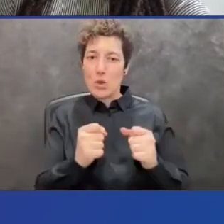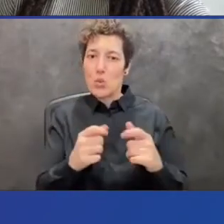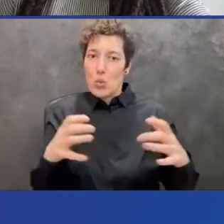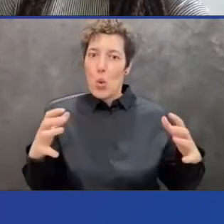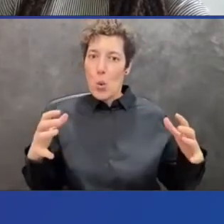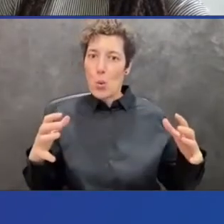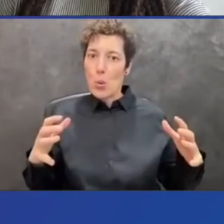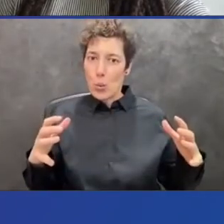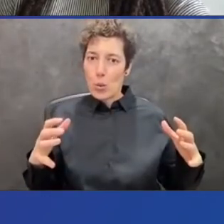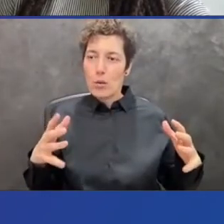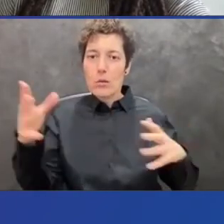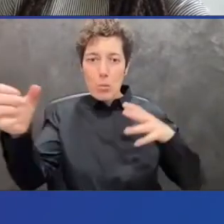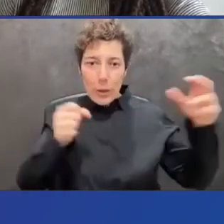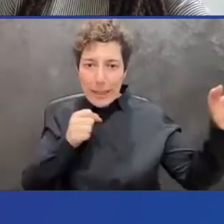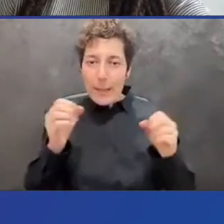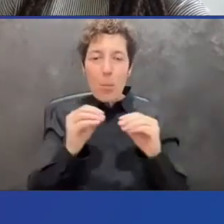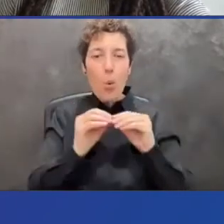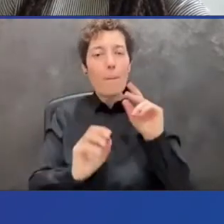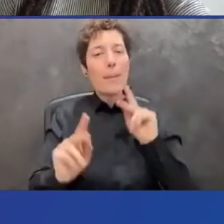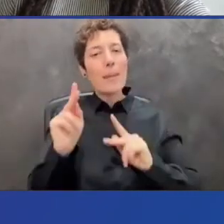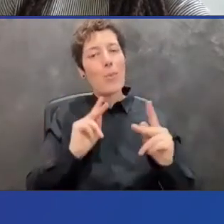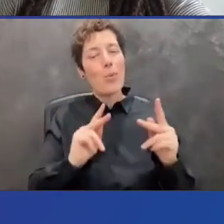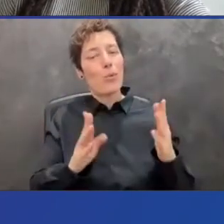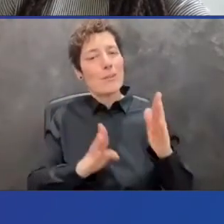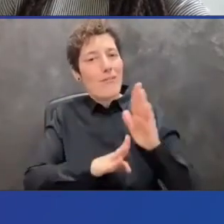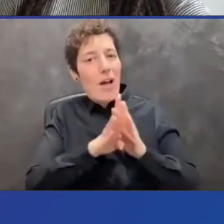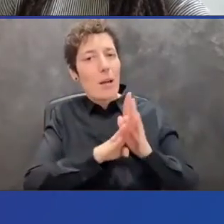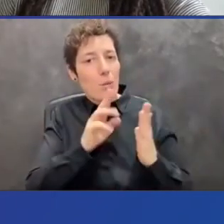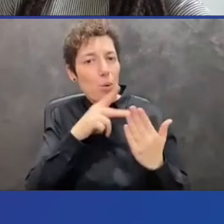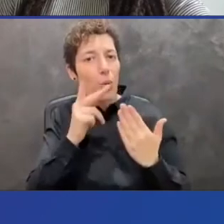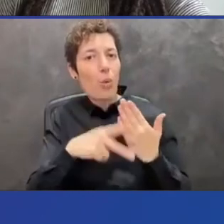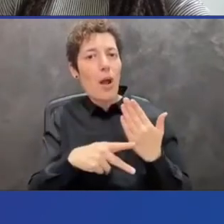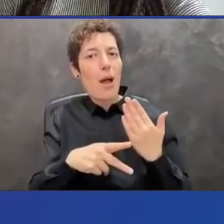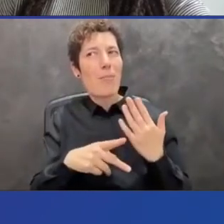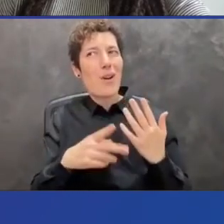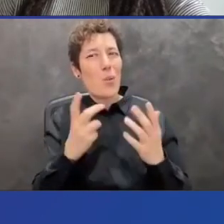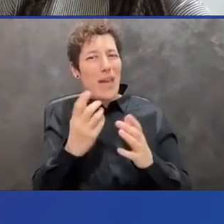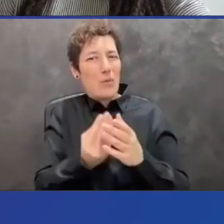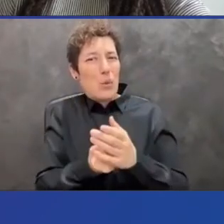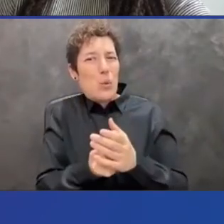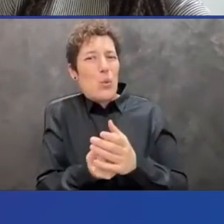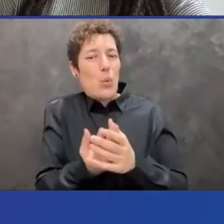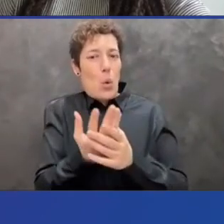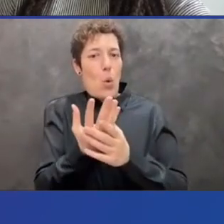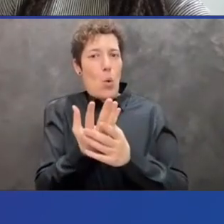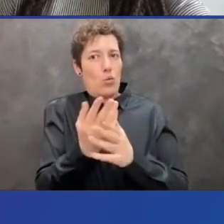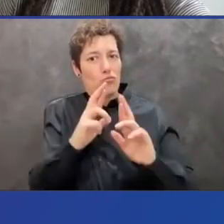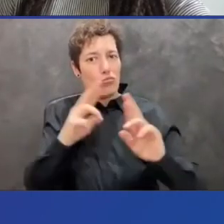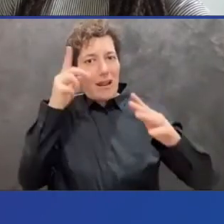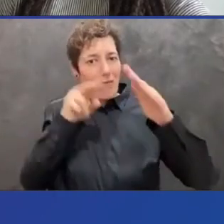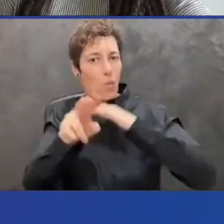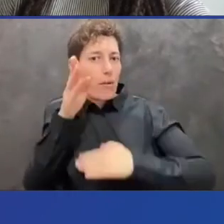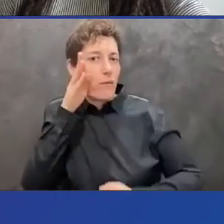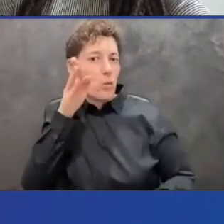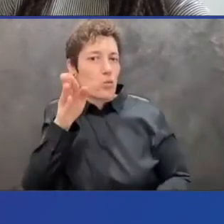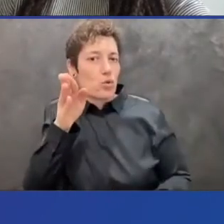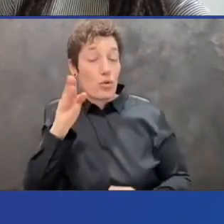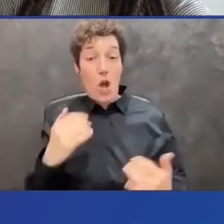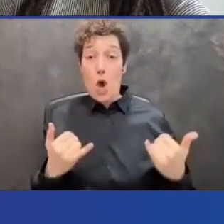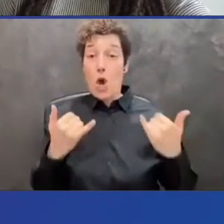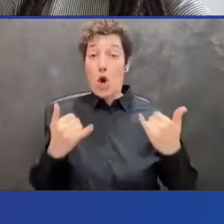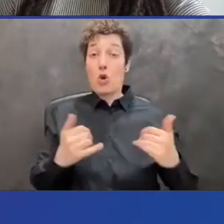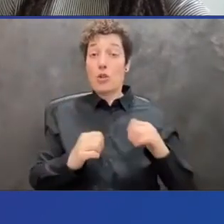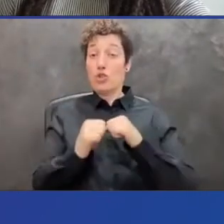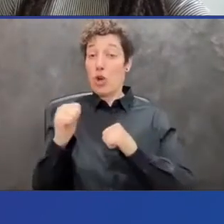grow into that future, because yes, parts of it can happen now within our current structure. But I